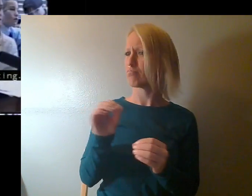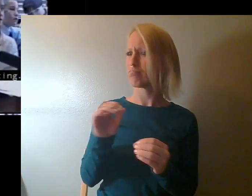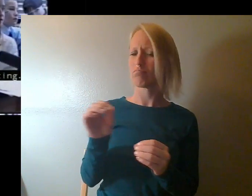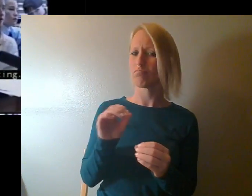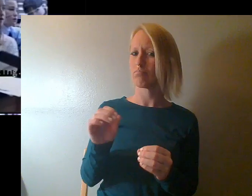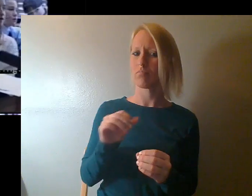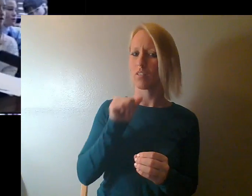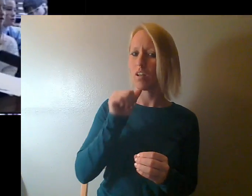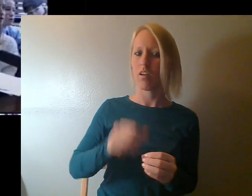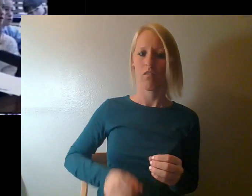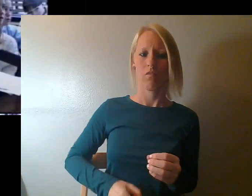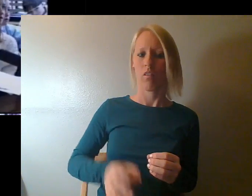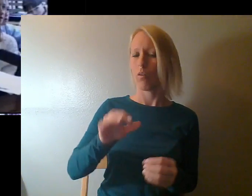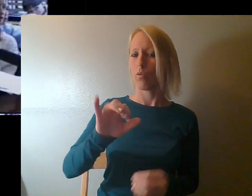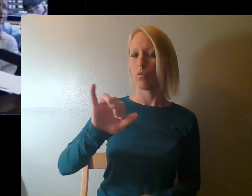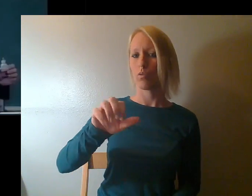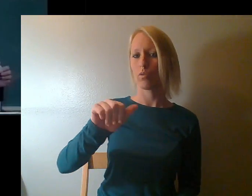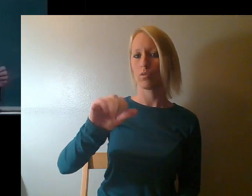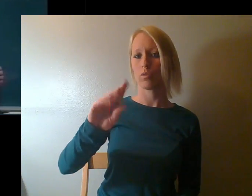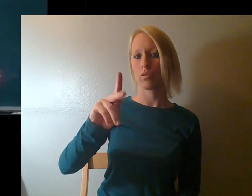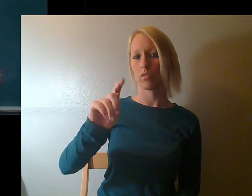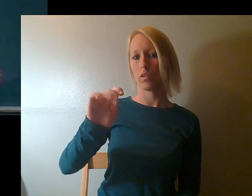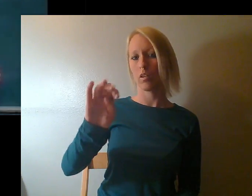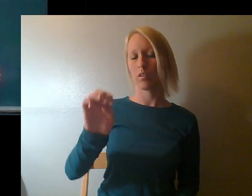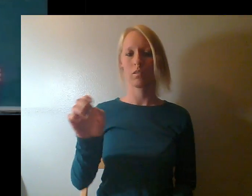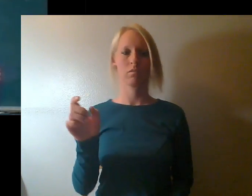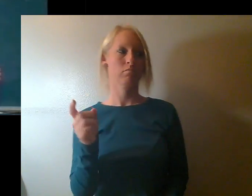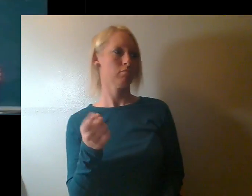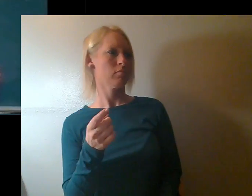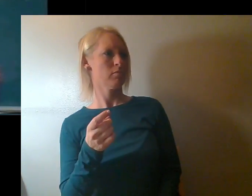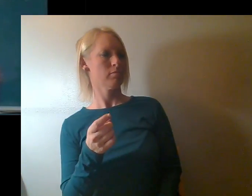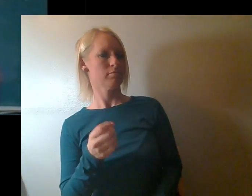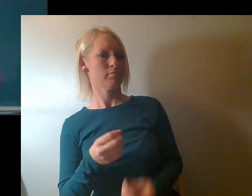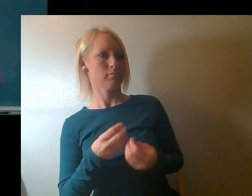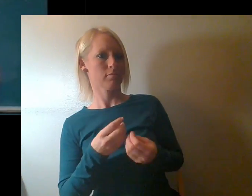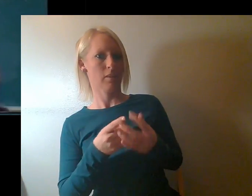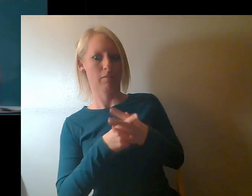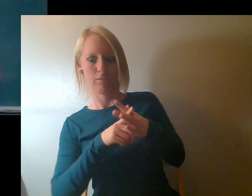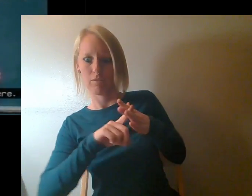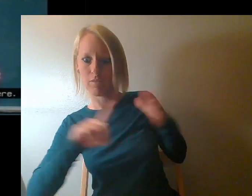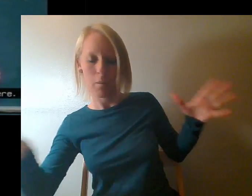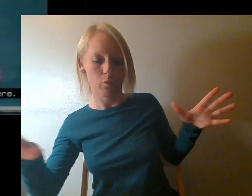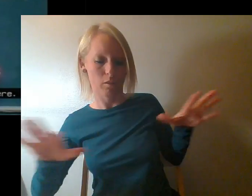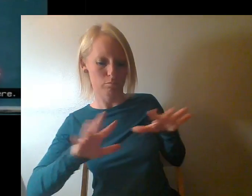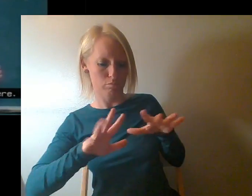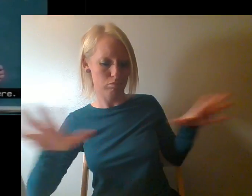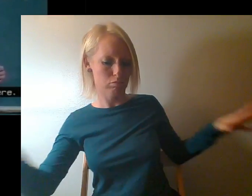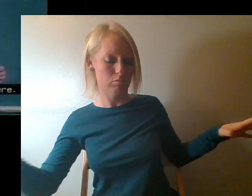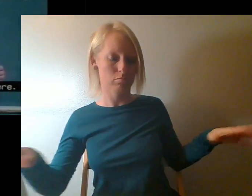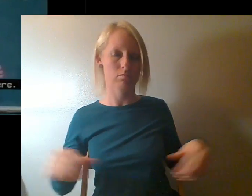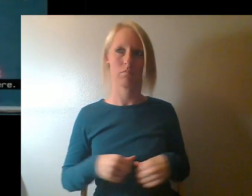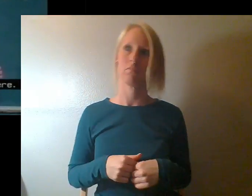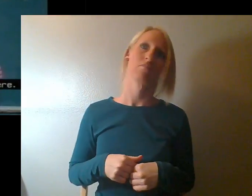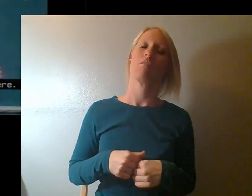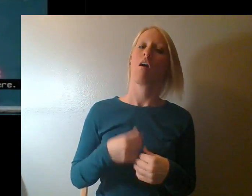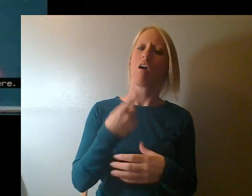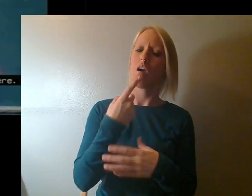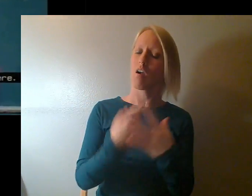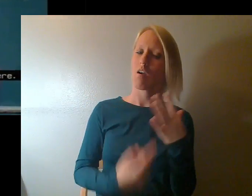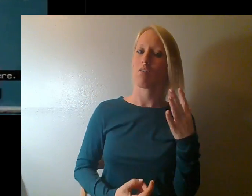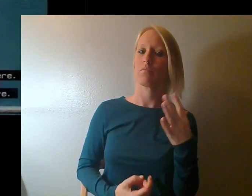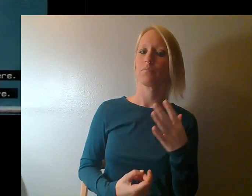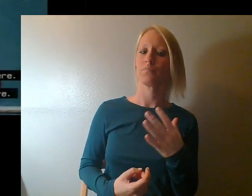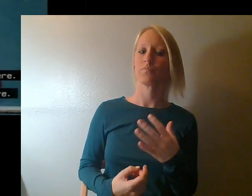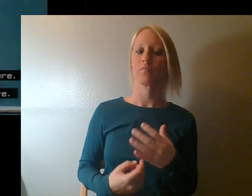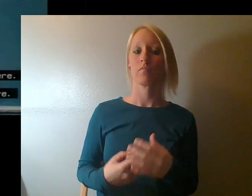no, everything would evaporate. Katie? It'll like go everywhere. Everywhere. Okay, that's what's